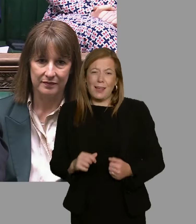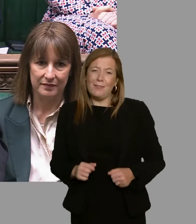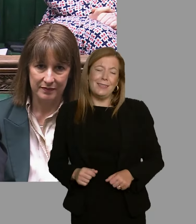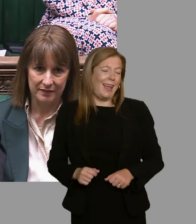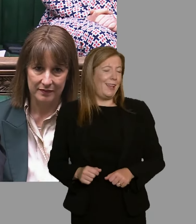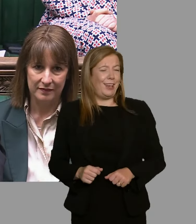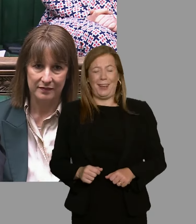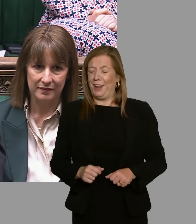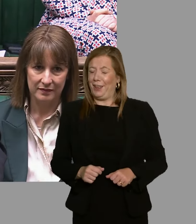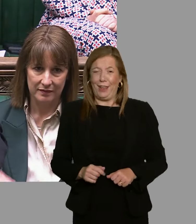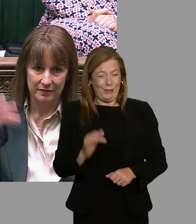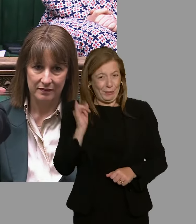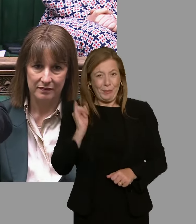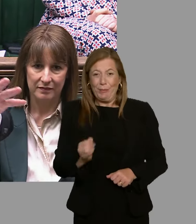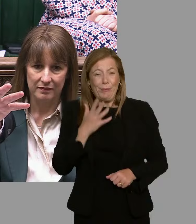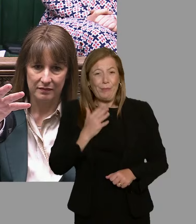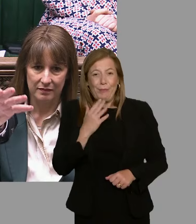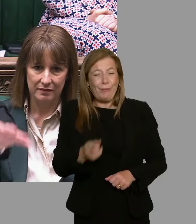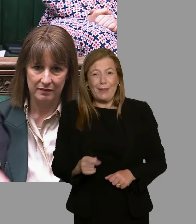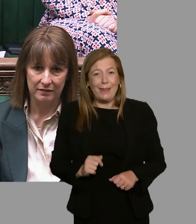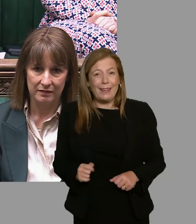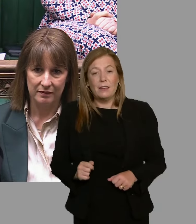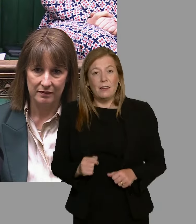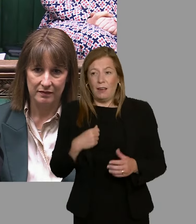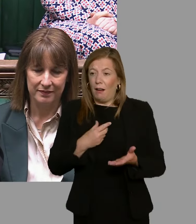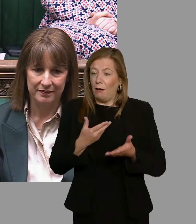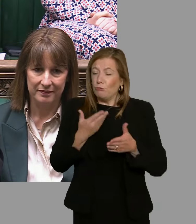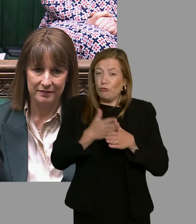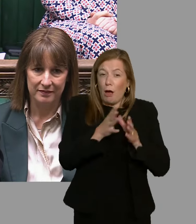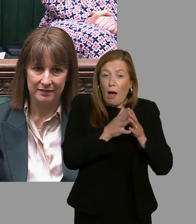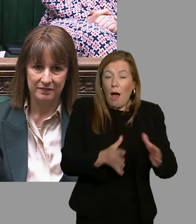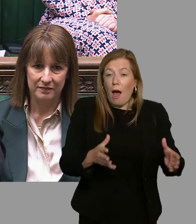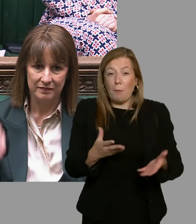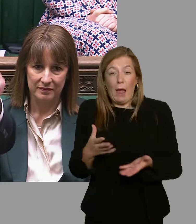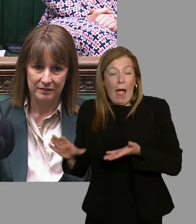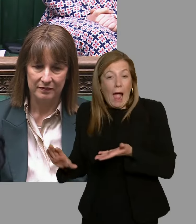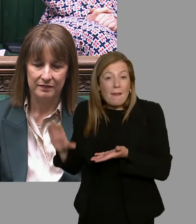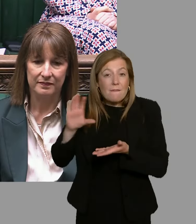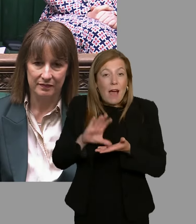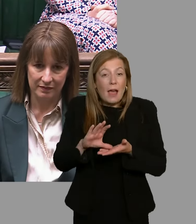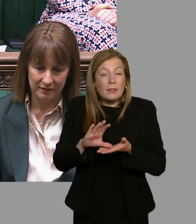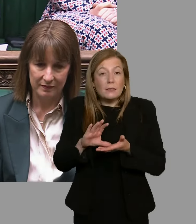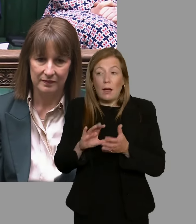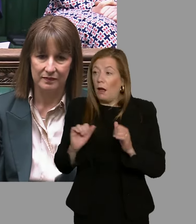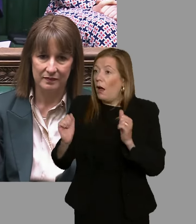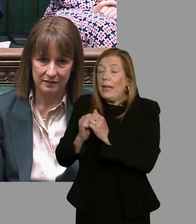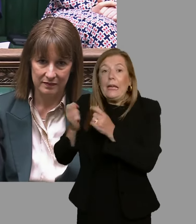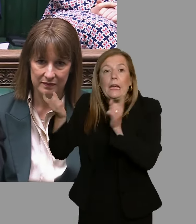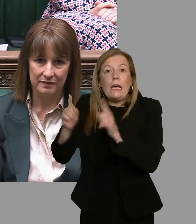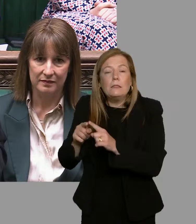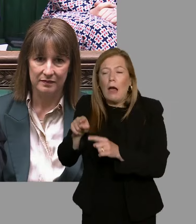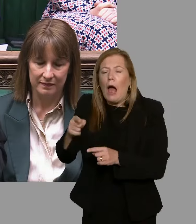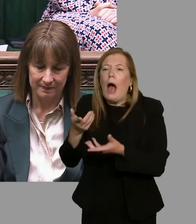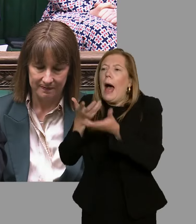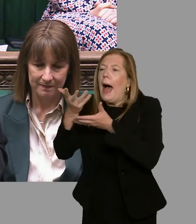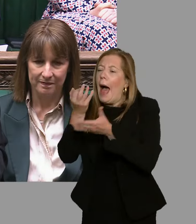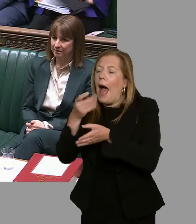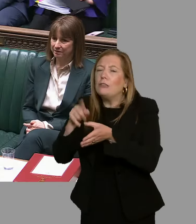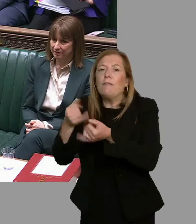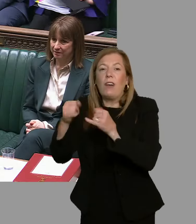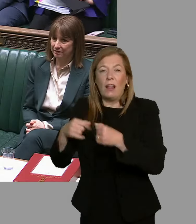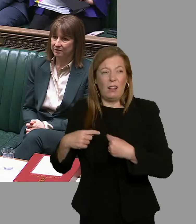investment, trade deals that they tried. The India deal, I think they tried for 8 years and failed. We did that deal. They talked about a US